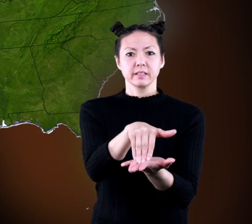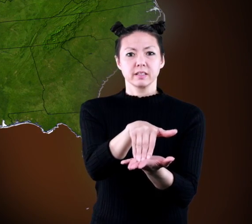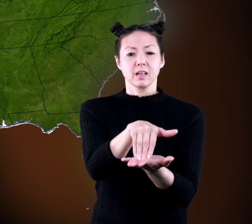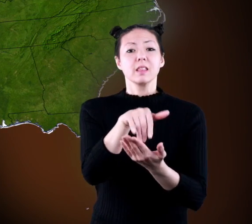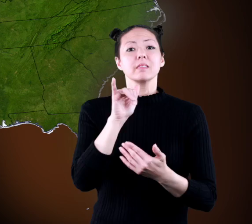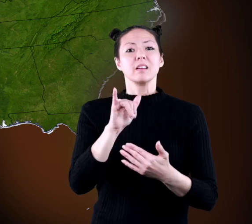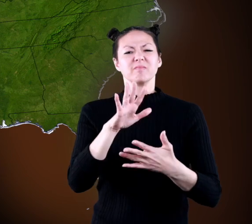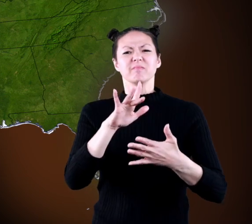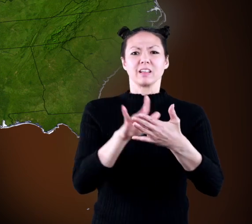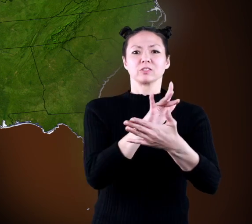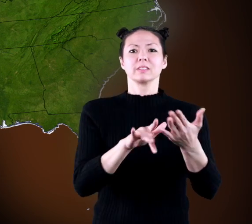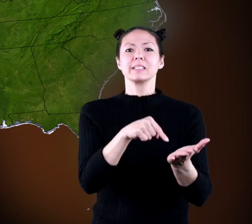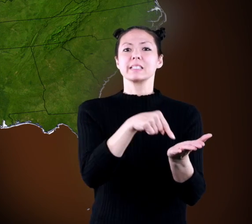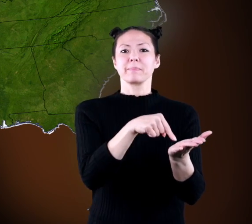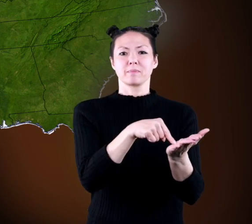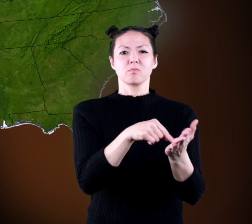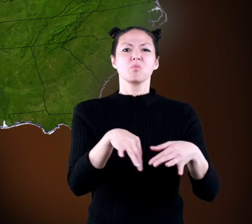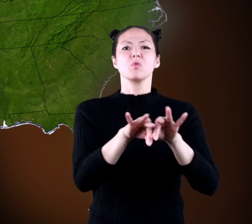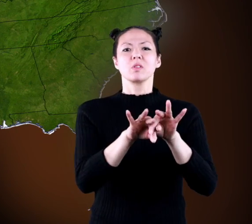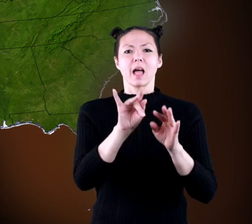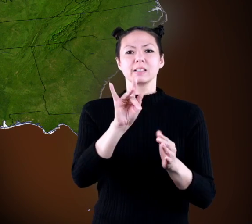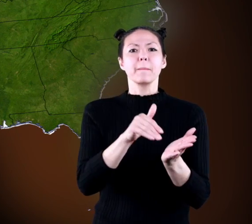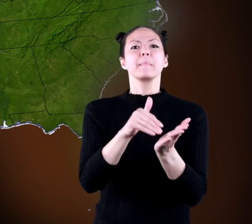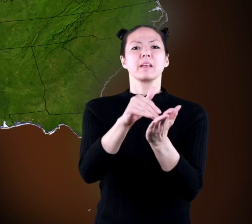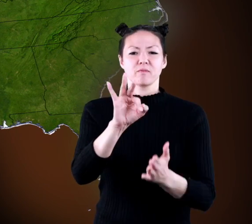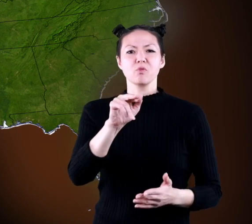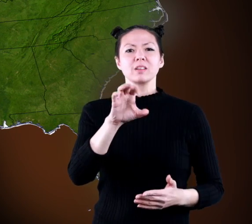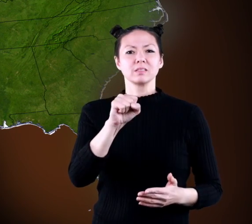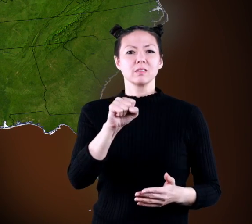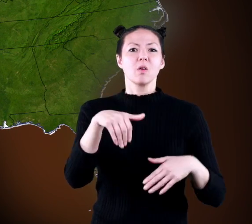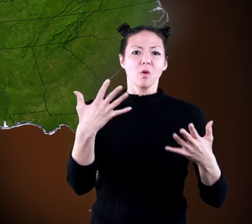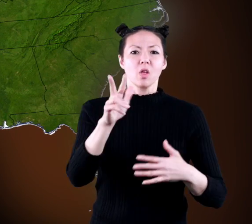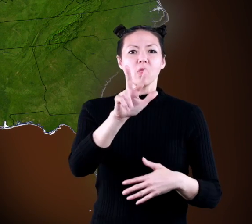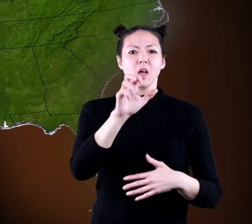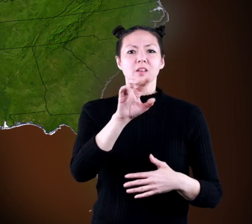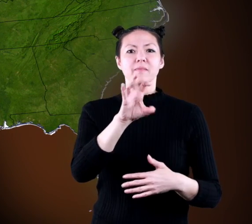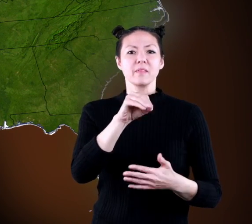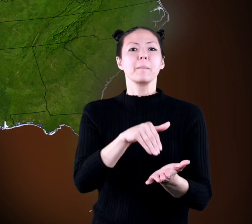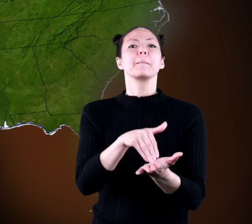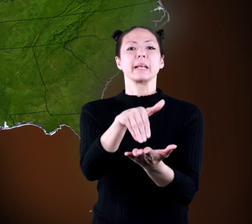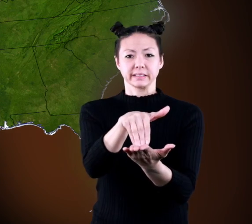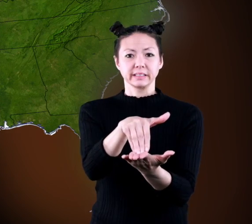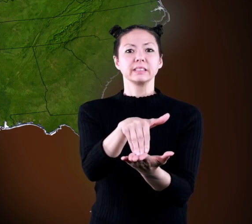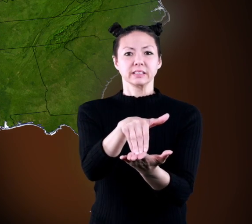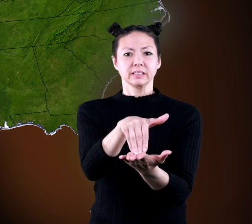$11,250,000, and a cancellation of debts worth 18 million francs, or